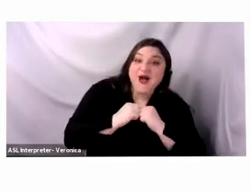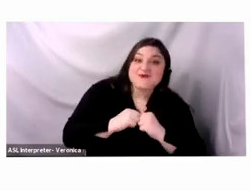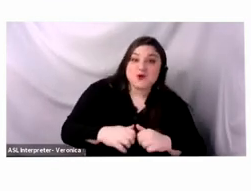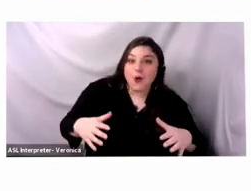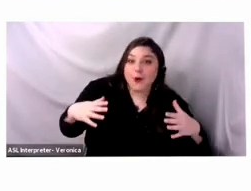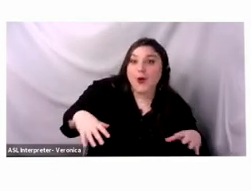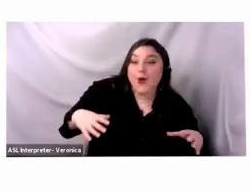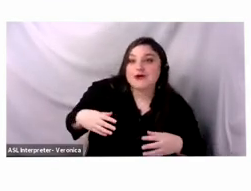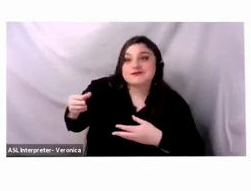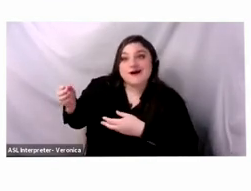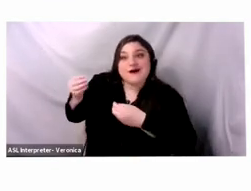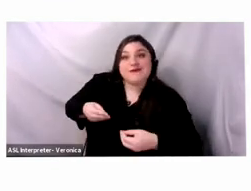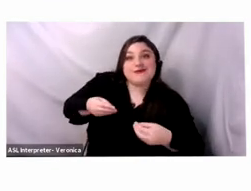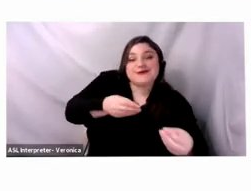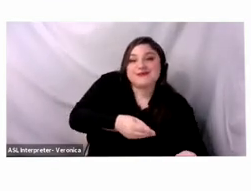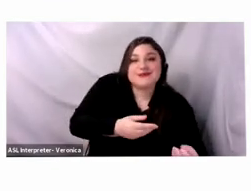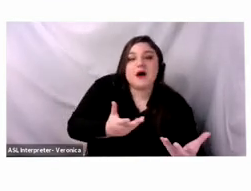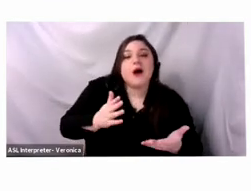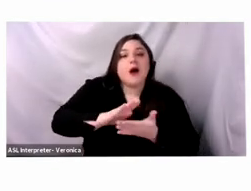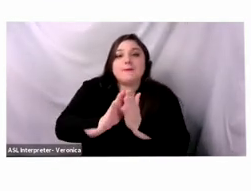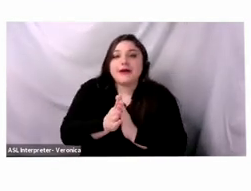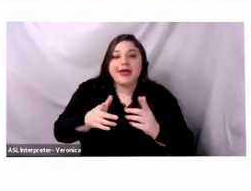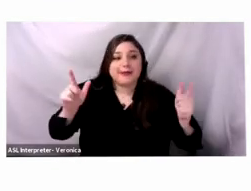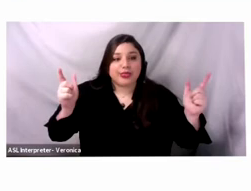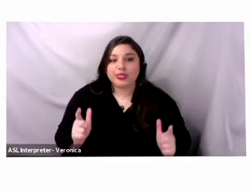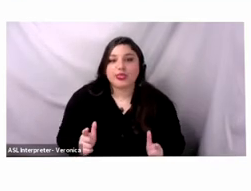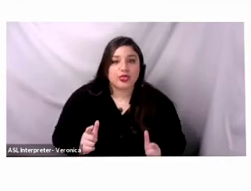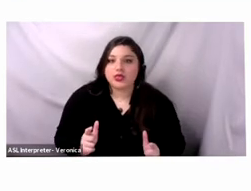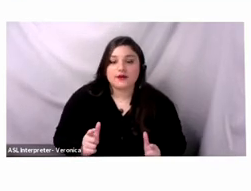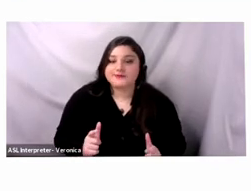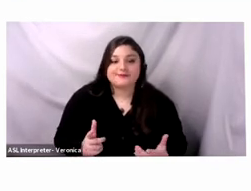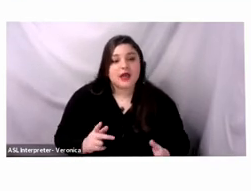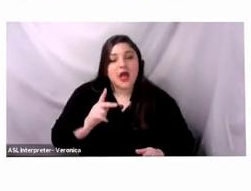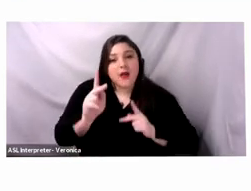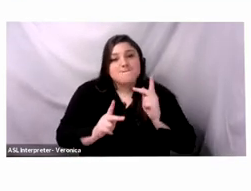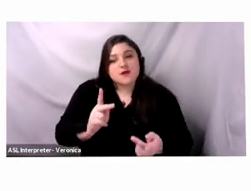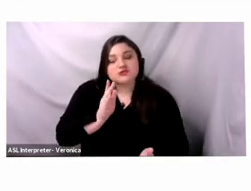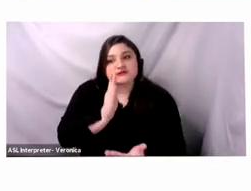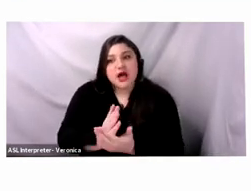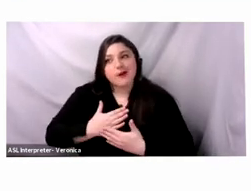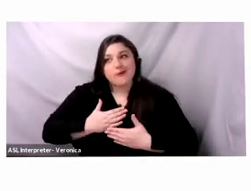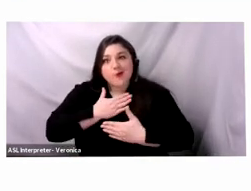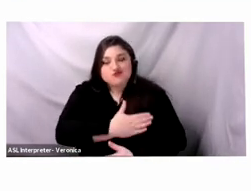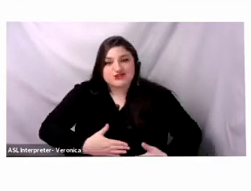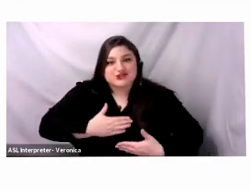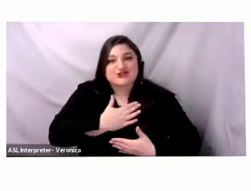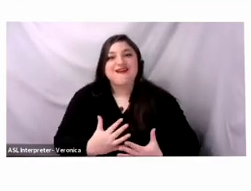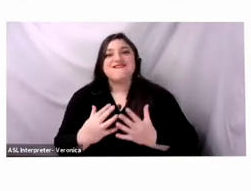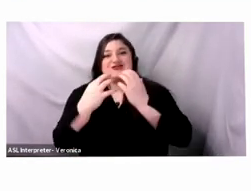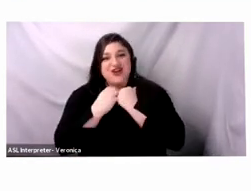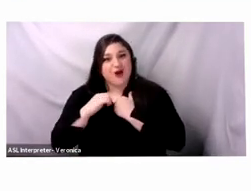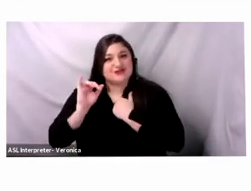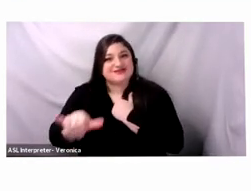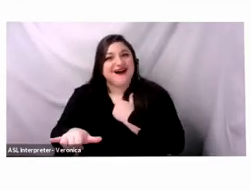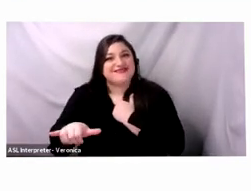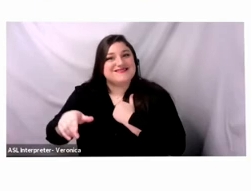I didn't cherish that anymore. That was not cherished, you know. And so these are some of the things that